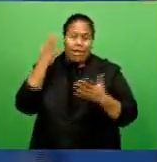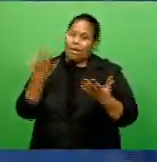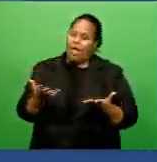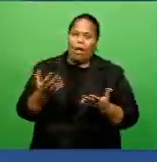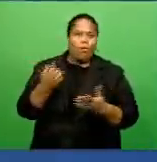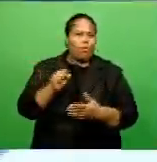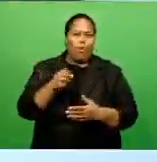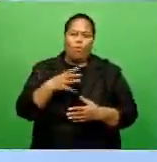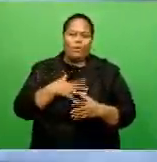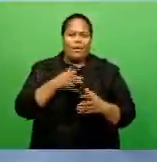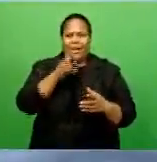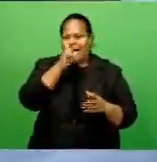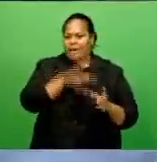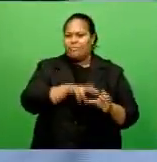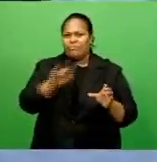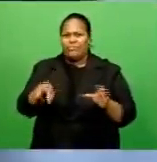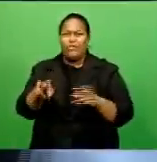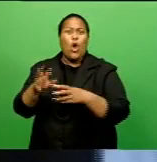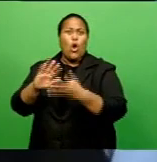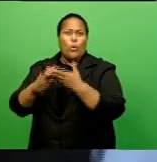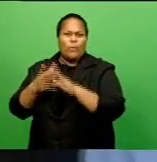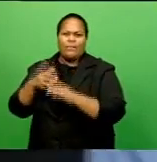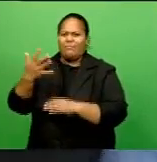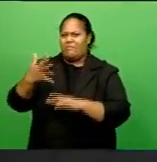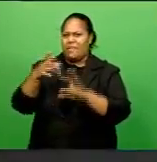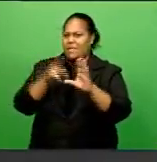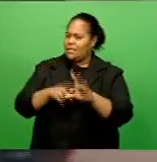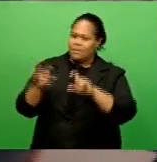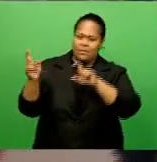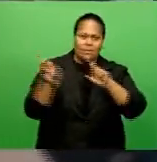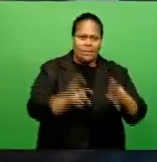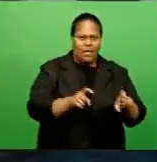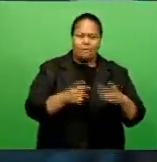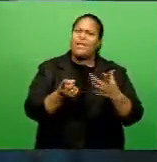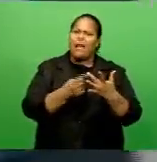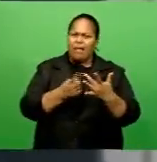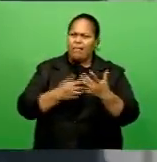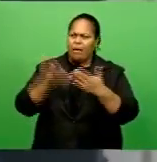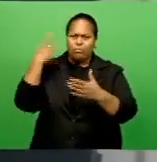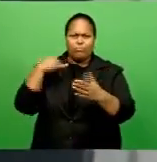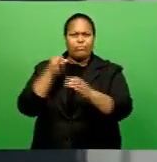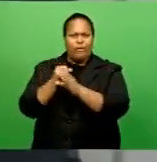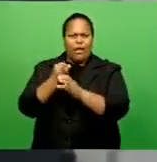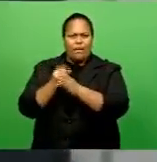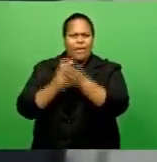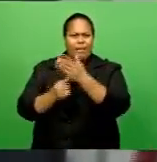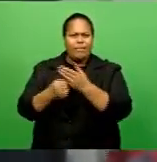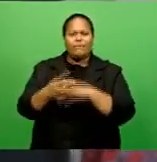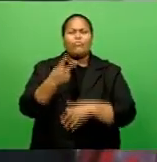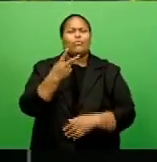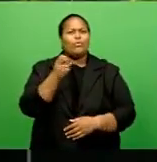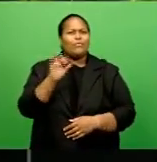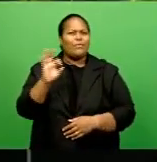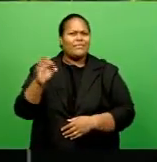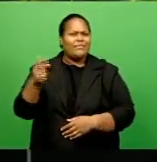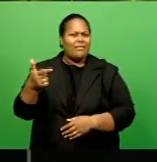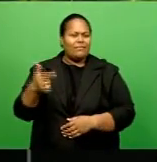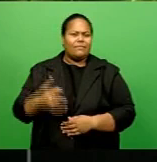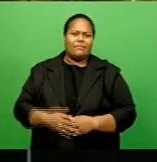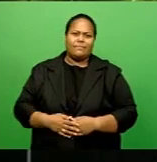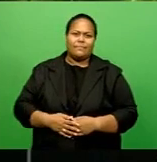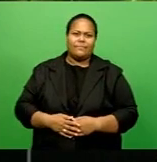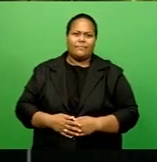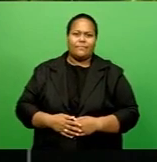stolen items will be returned to the victim. Duanilawa has many other convictions dating back to 2007.